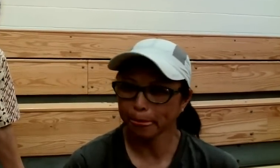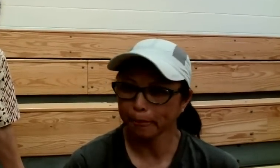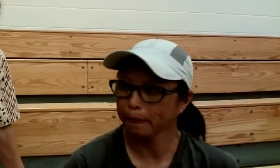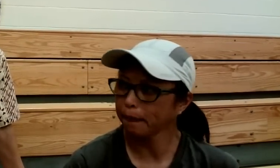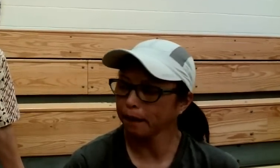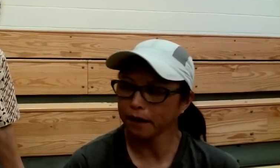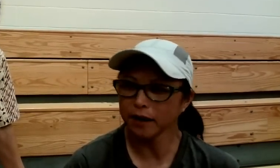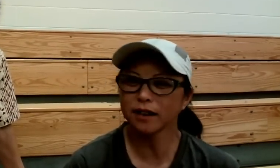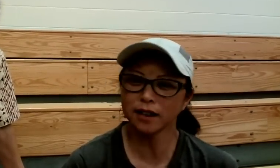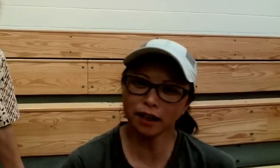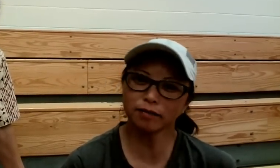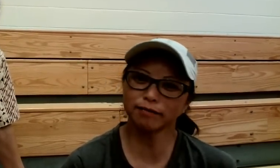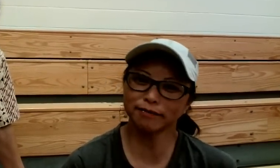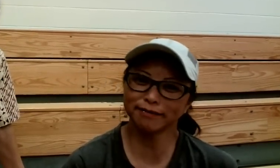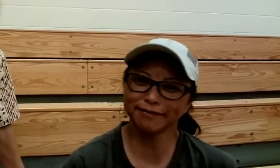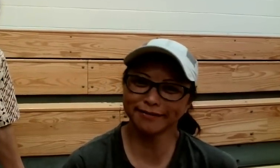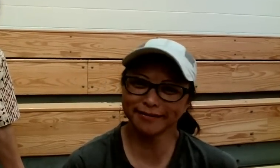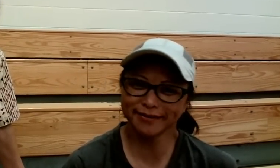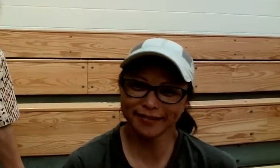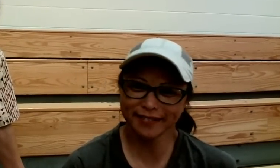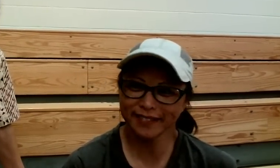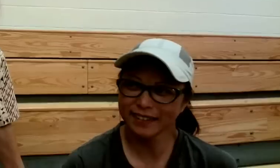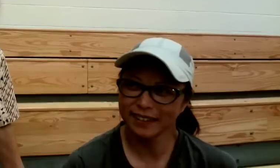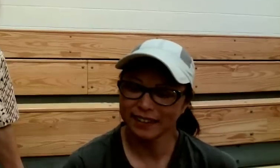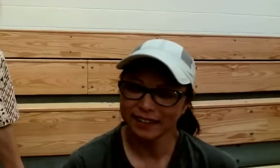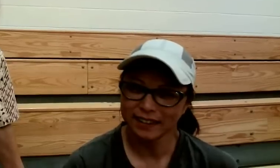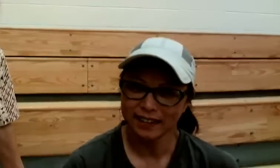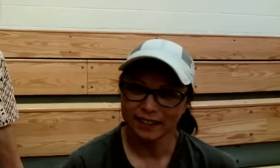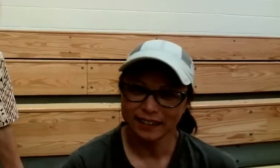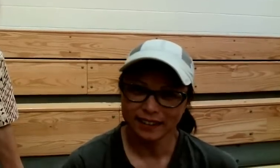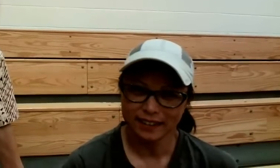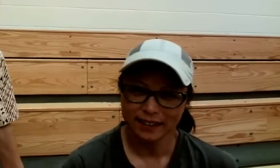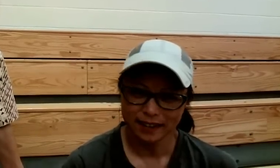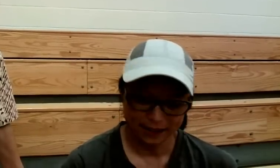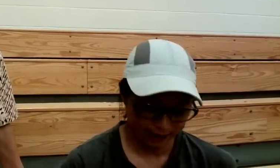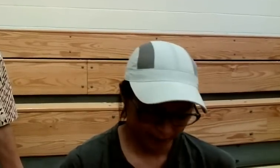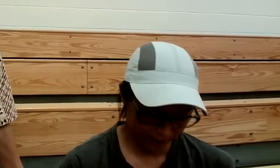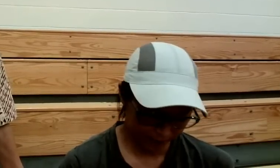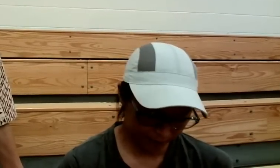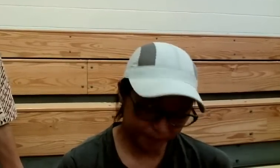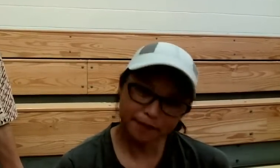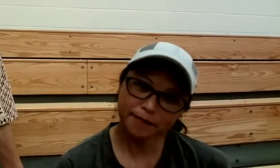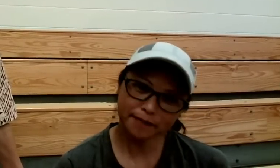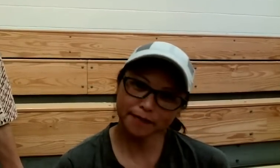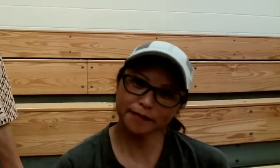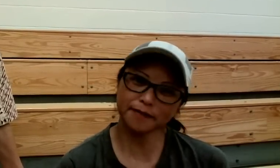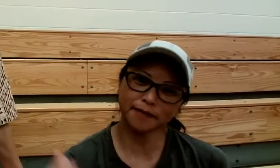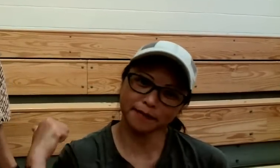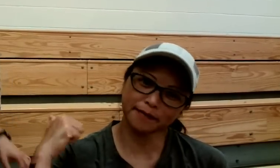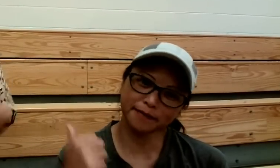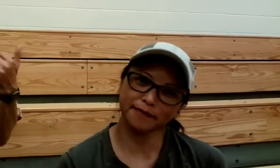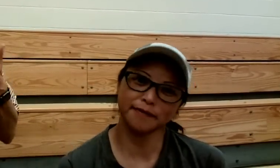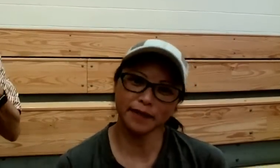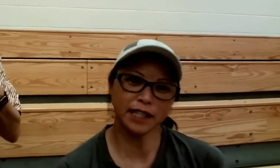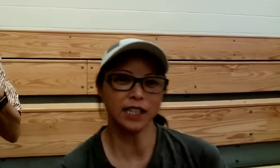send your comments in the comments below. Go on to our 24/7 live stream. Thank you, everybody, for joining us. We're Two Pineapples, Lou and Anna.